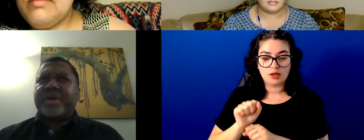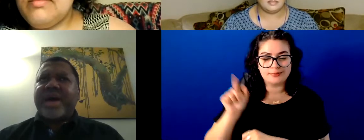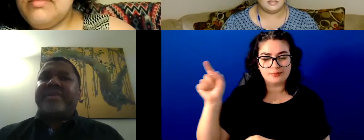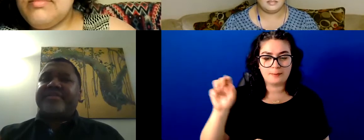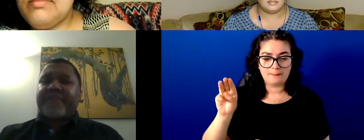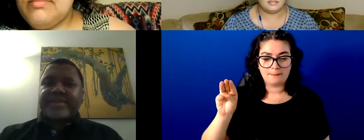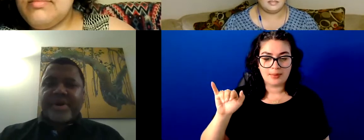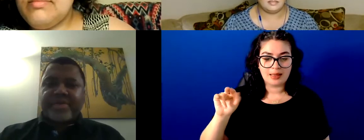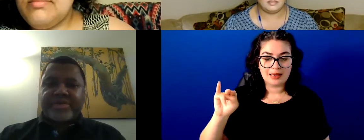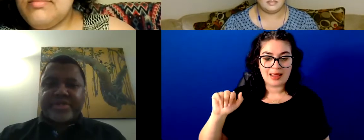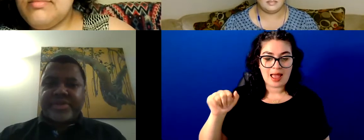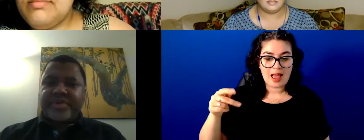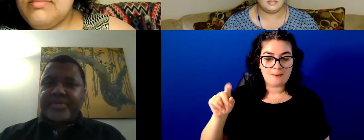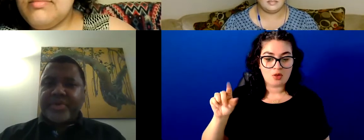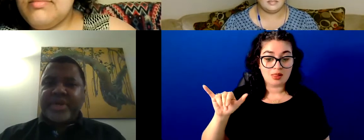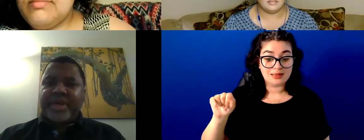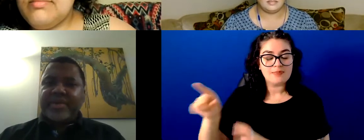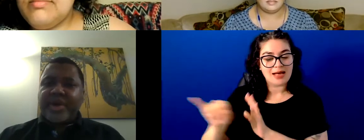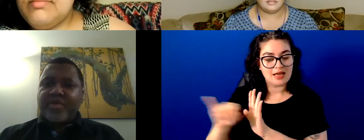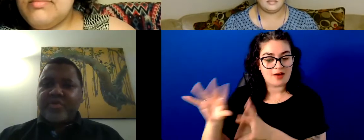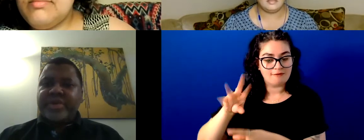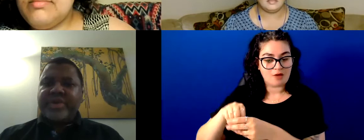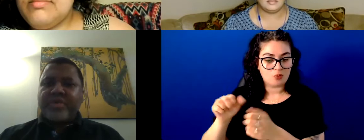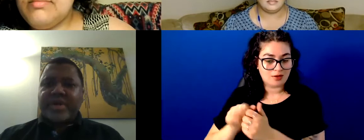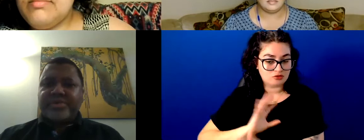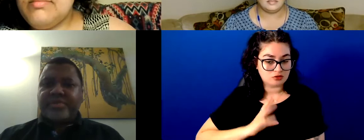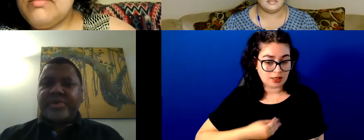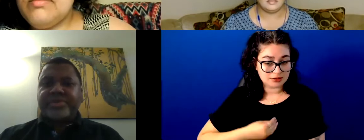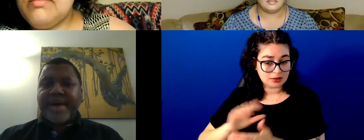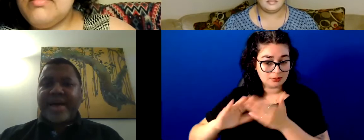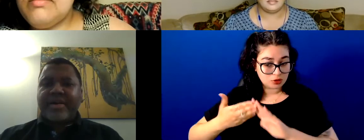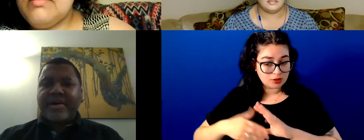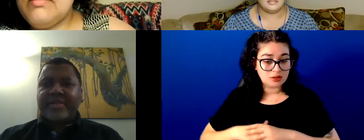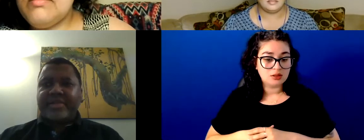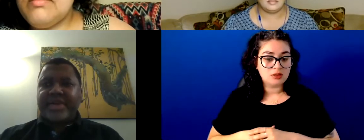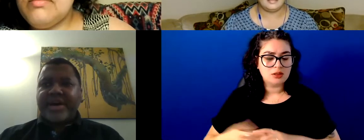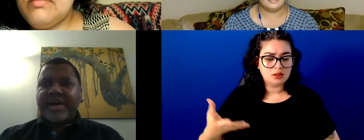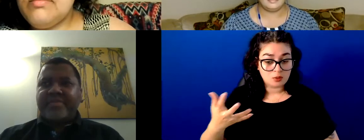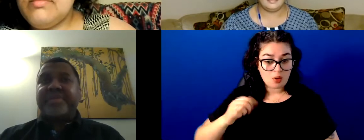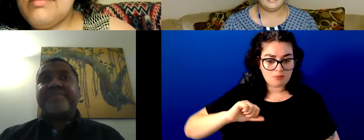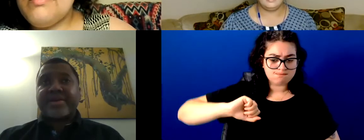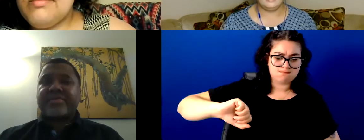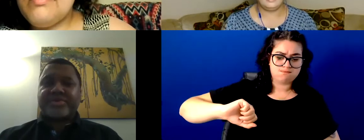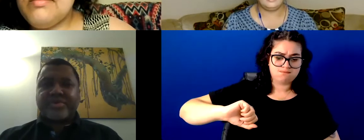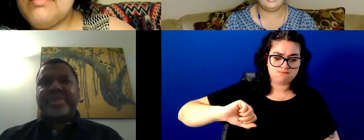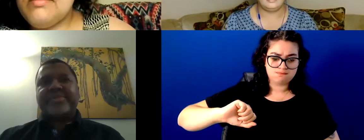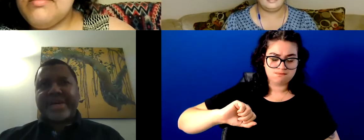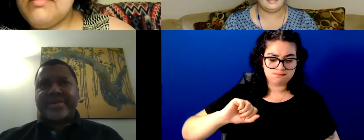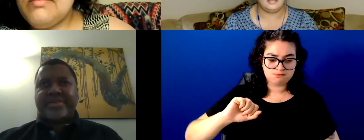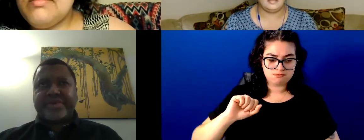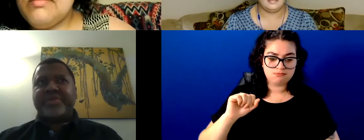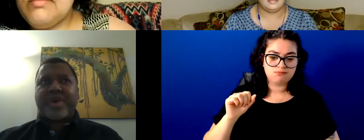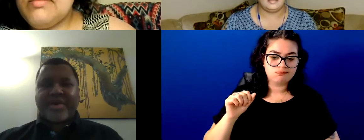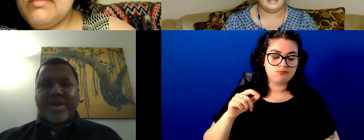who identified as part of the transgender community and really wanted to push back on the medical school that was at